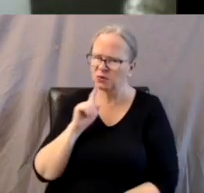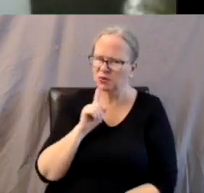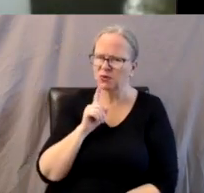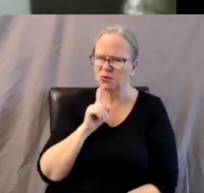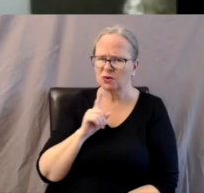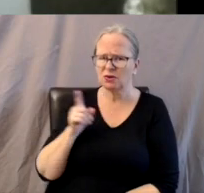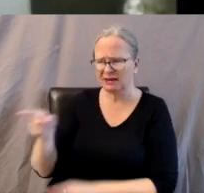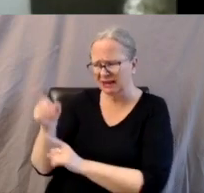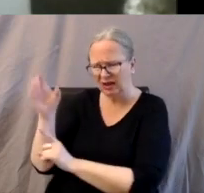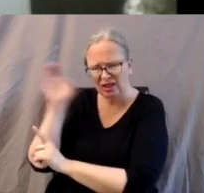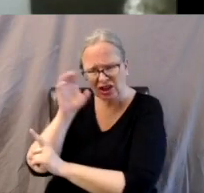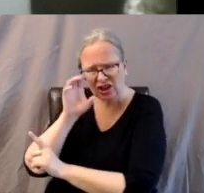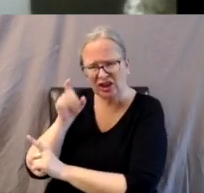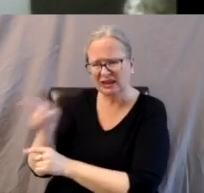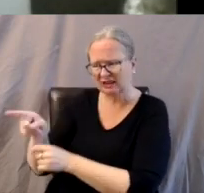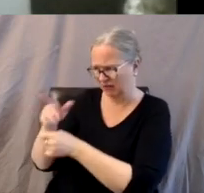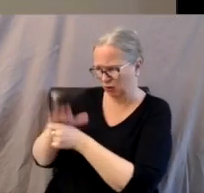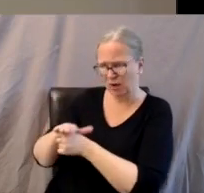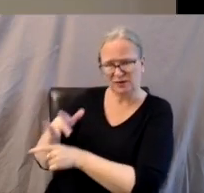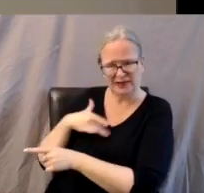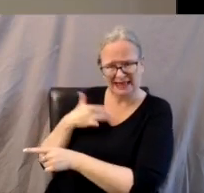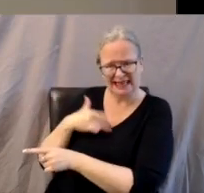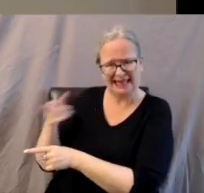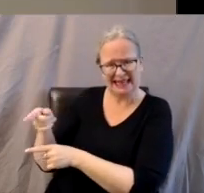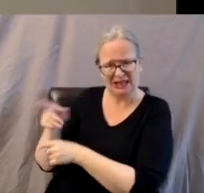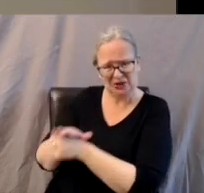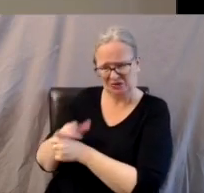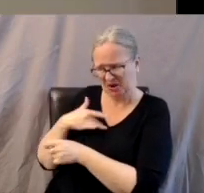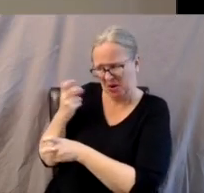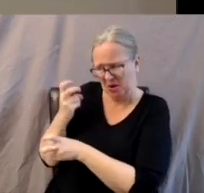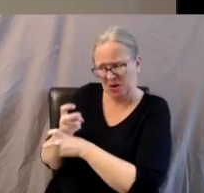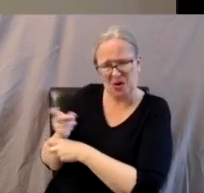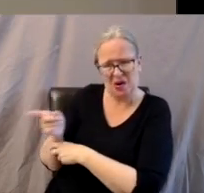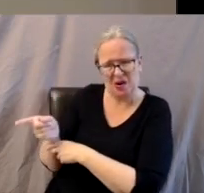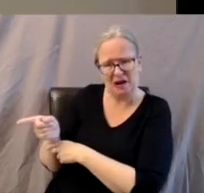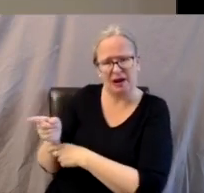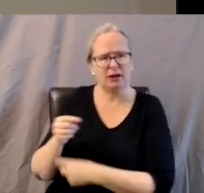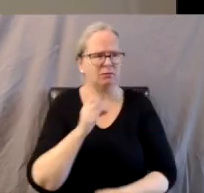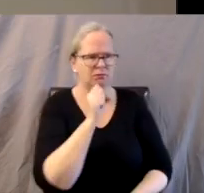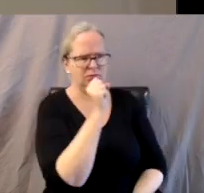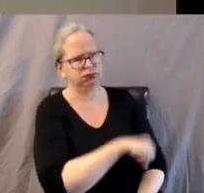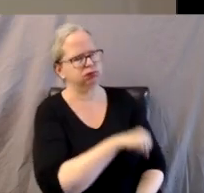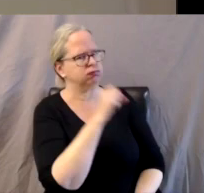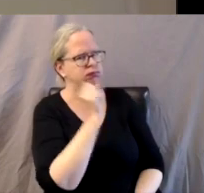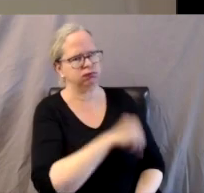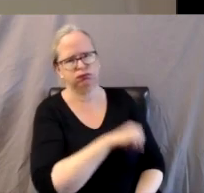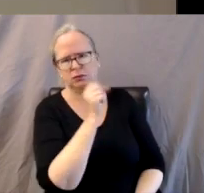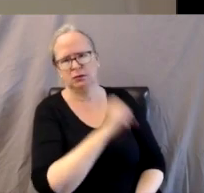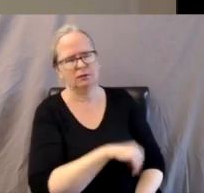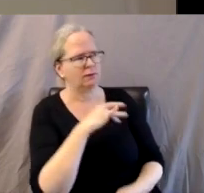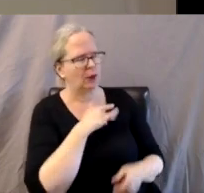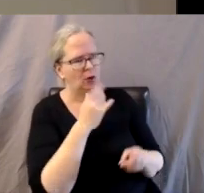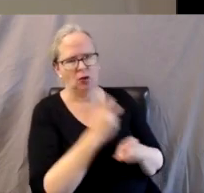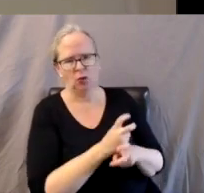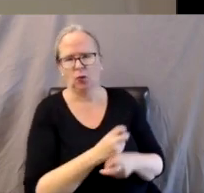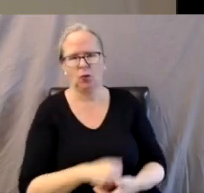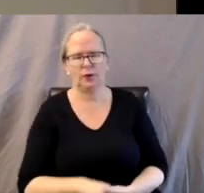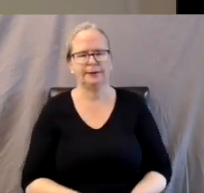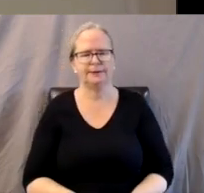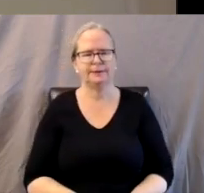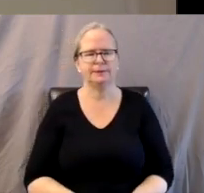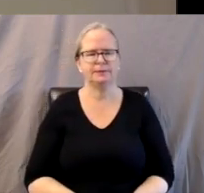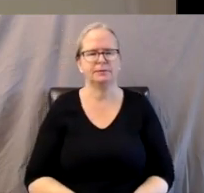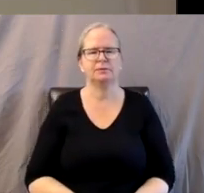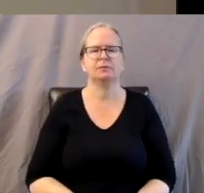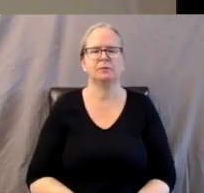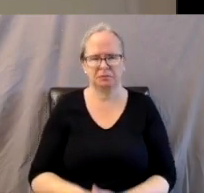it's So very hard. what do you think, that's kind of like leads into the next question I wanted to ask you is like, so that with